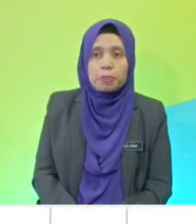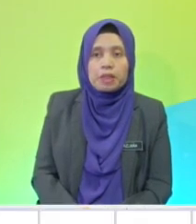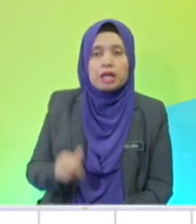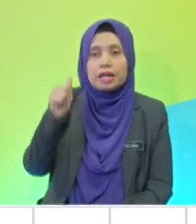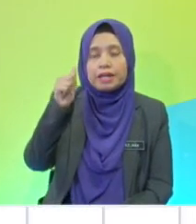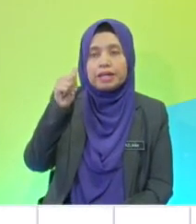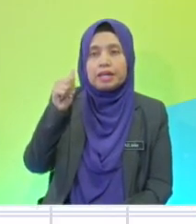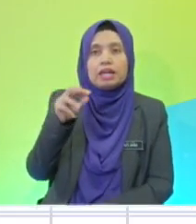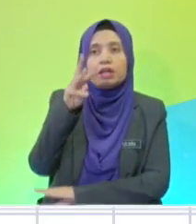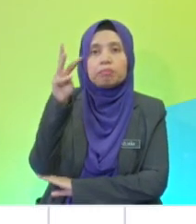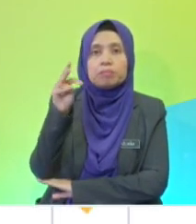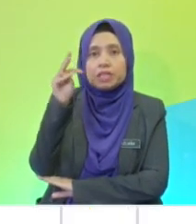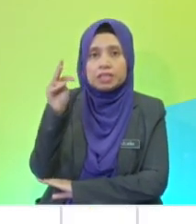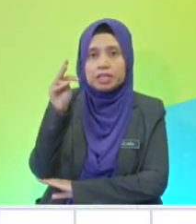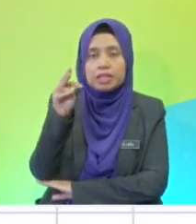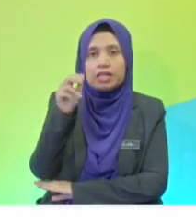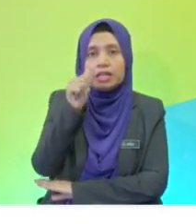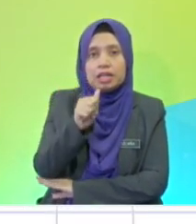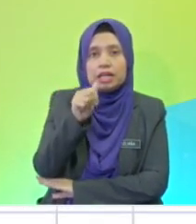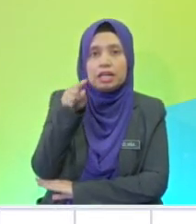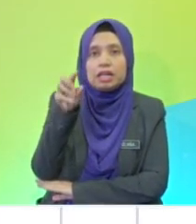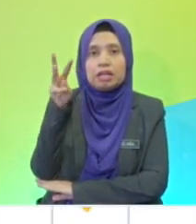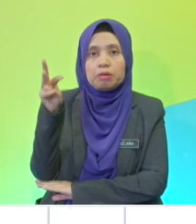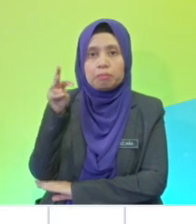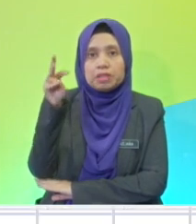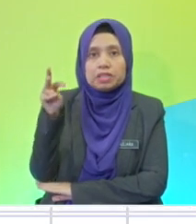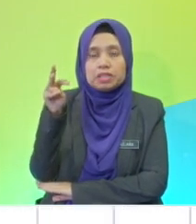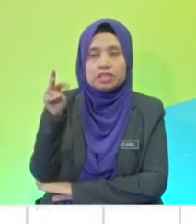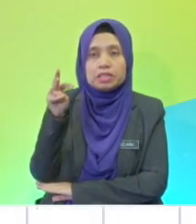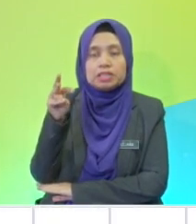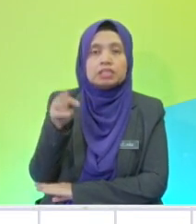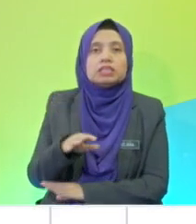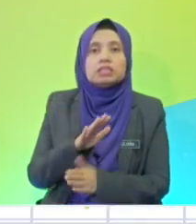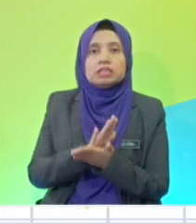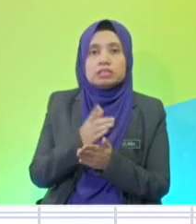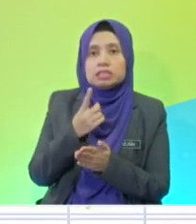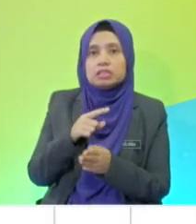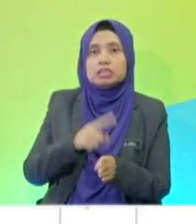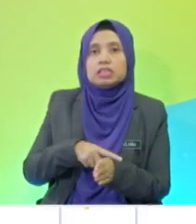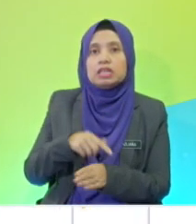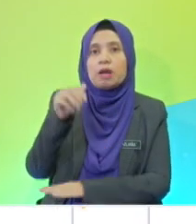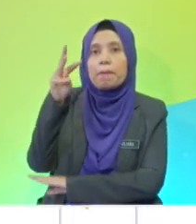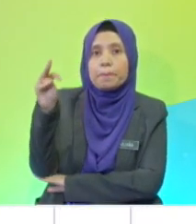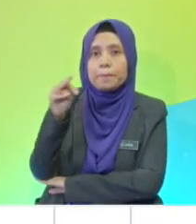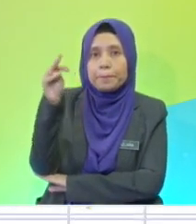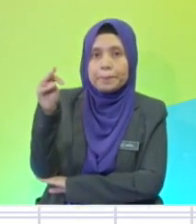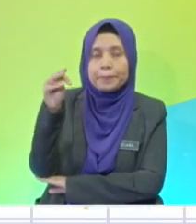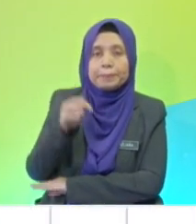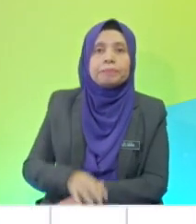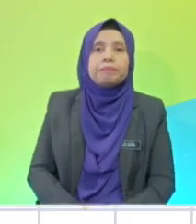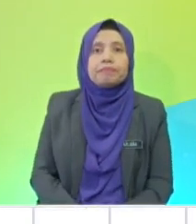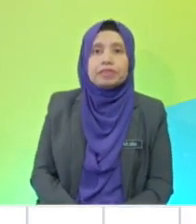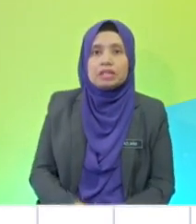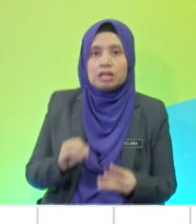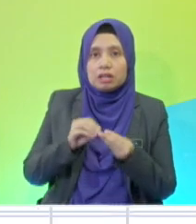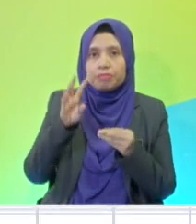in Monday. Yeah, on Monday. Yeah, the homework task is for Monday. You're right. Amazing. And question